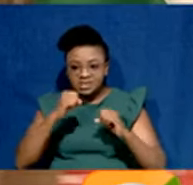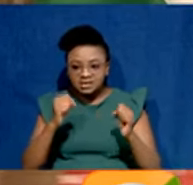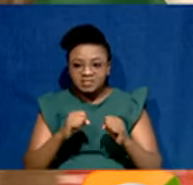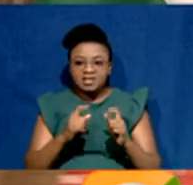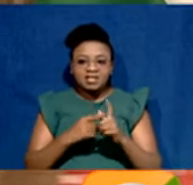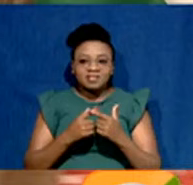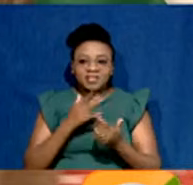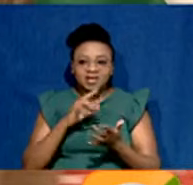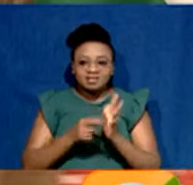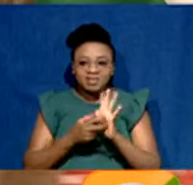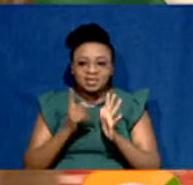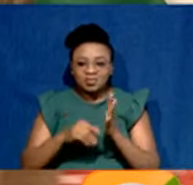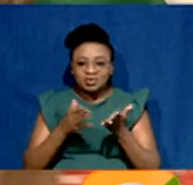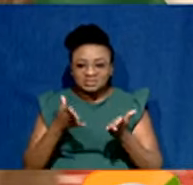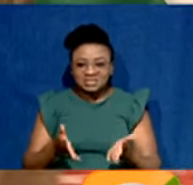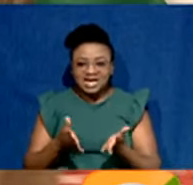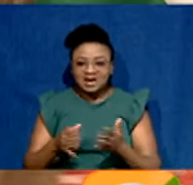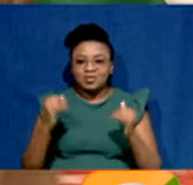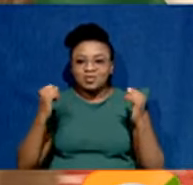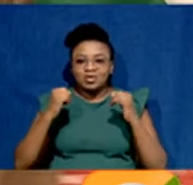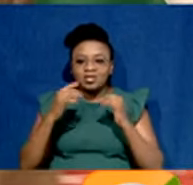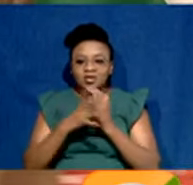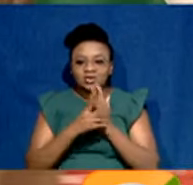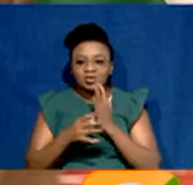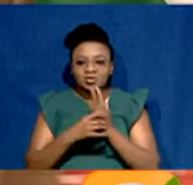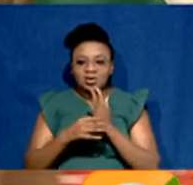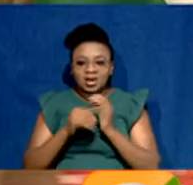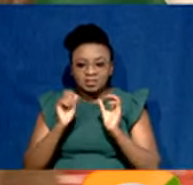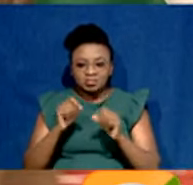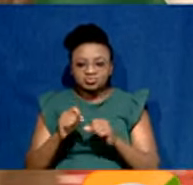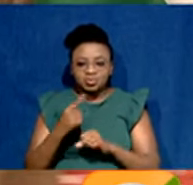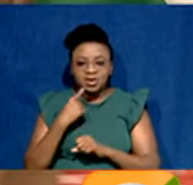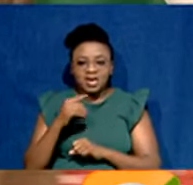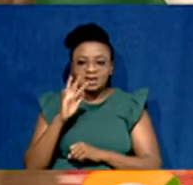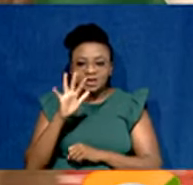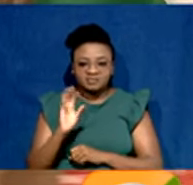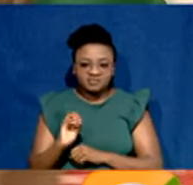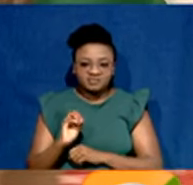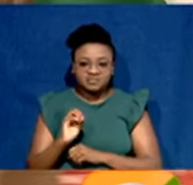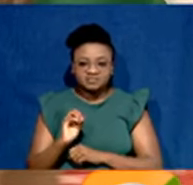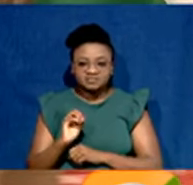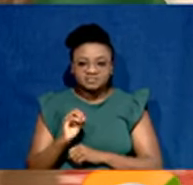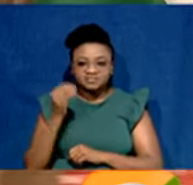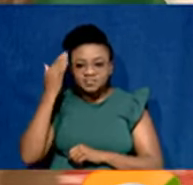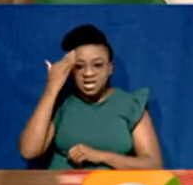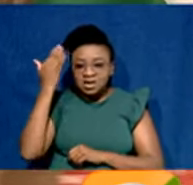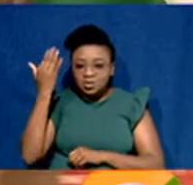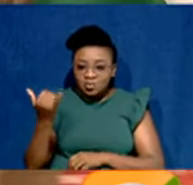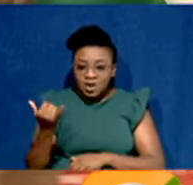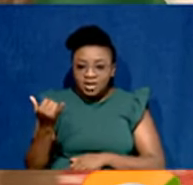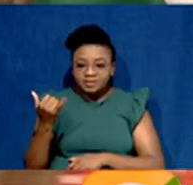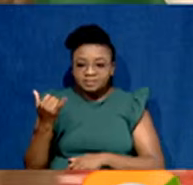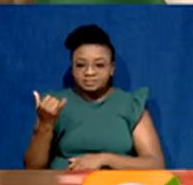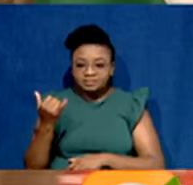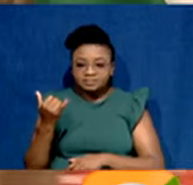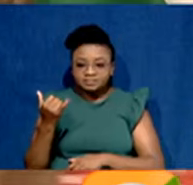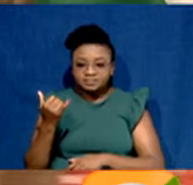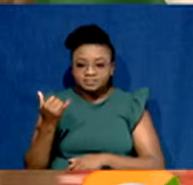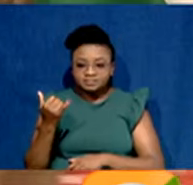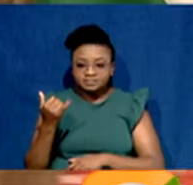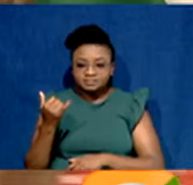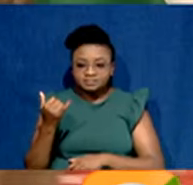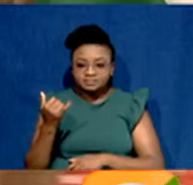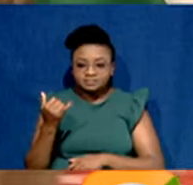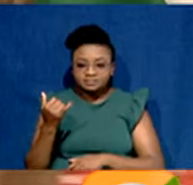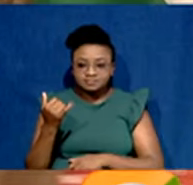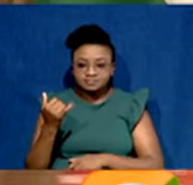250. That's how serious it would be. Why? Because the